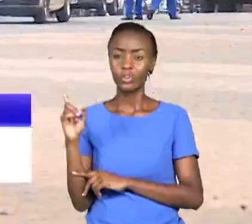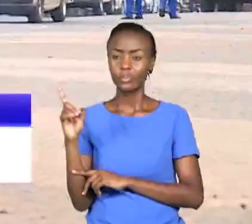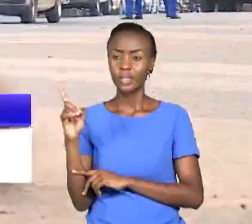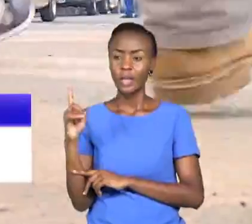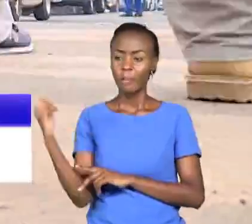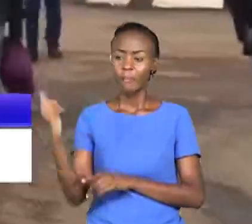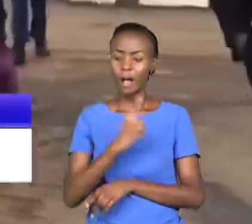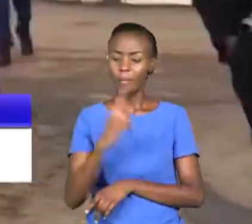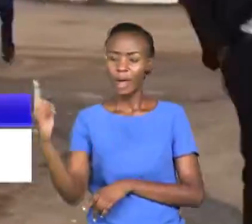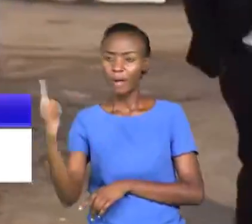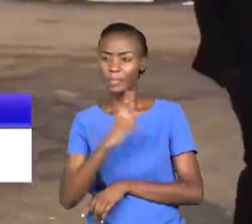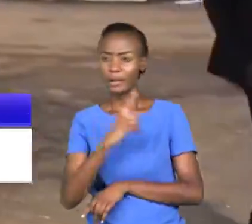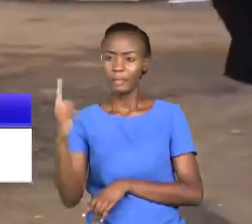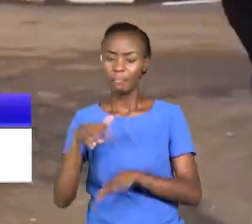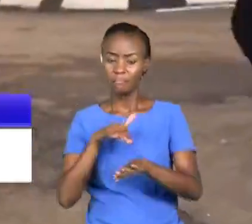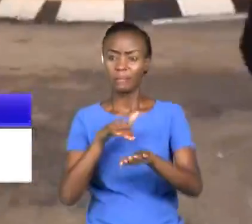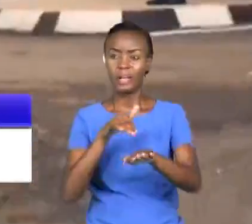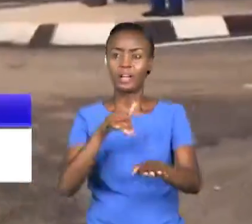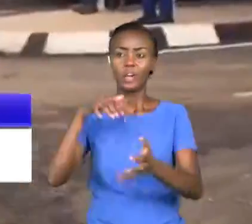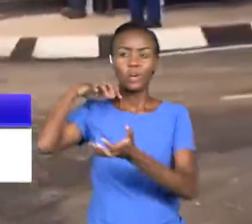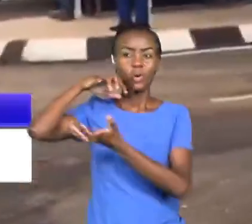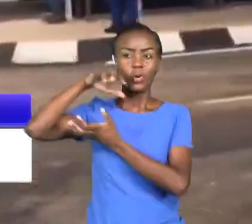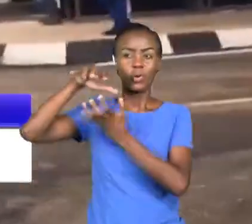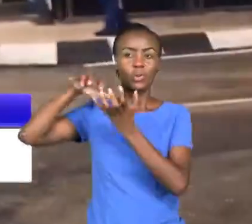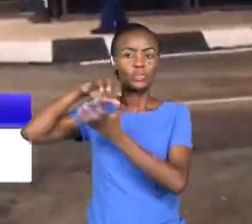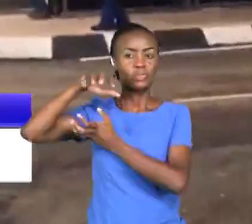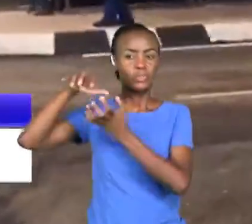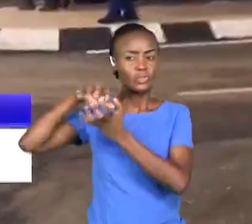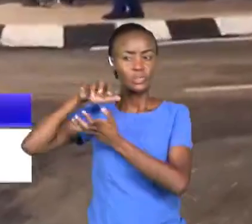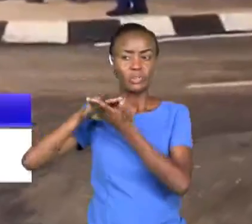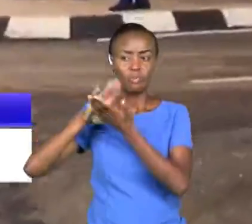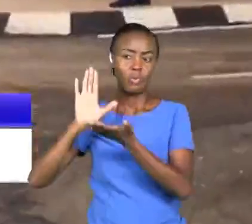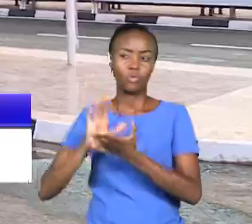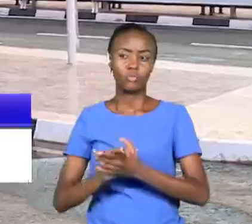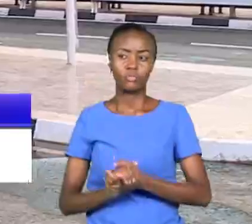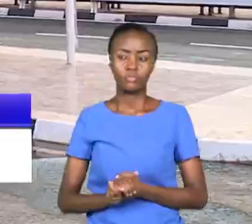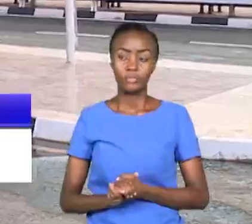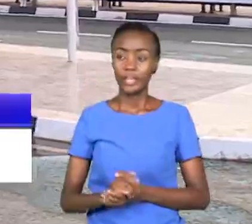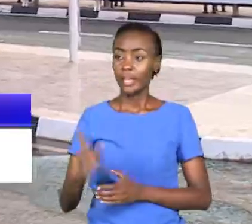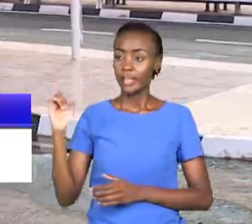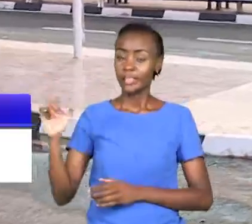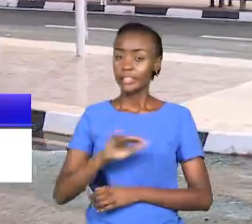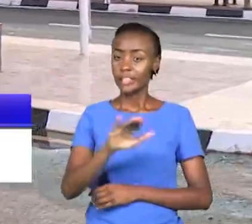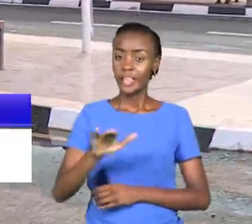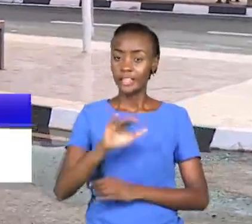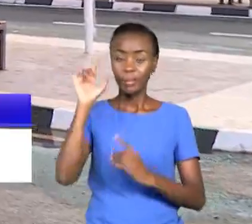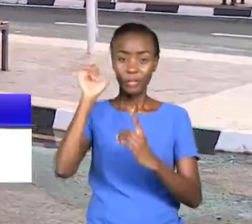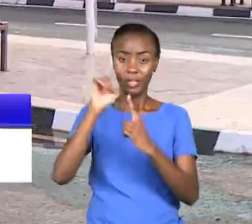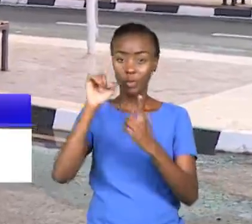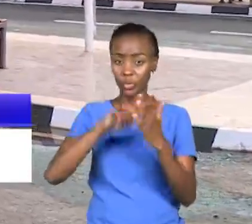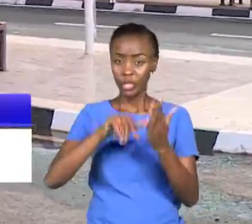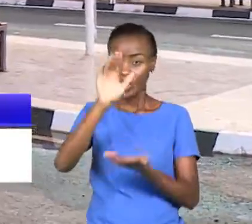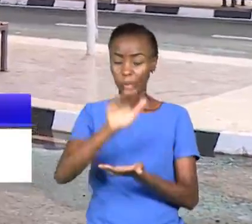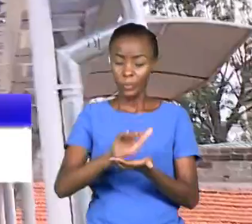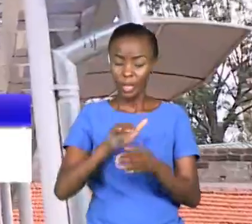traffic congestion, confusion engulfed the air for the better part of the rush hour. The terminus is aimed at decongesting the city